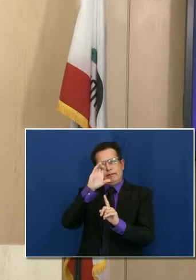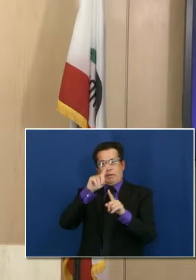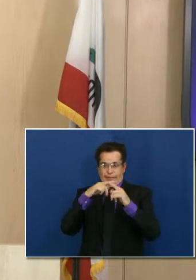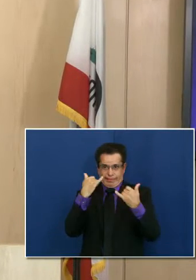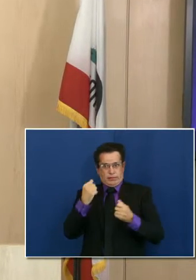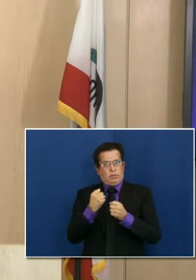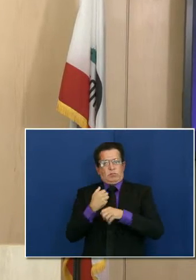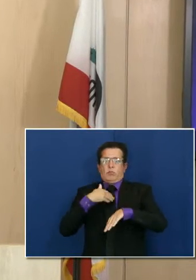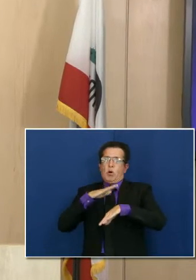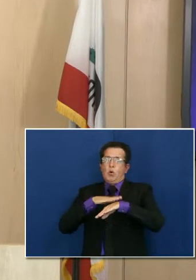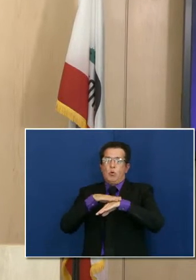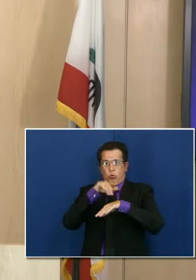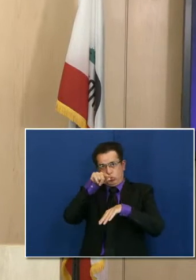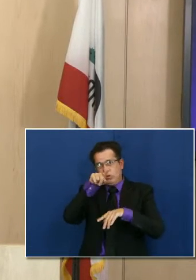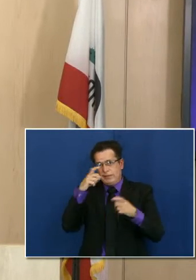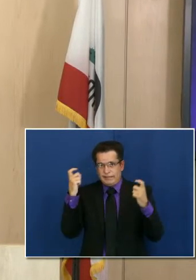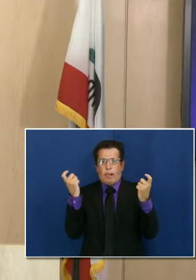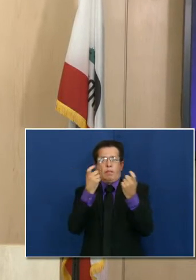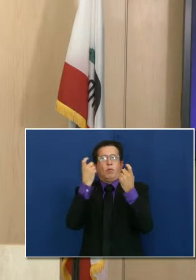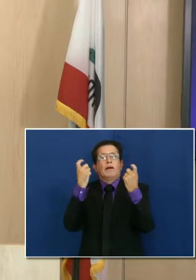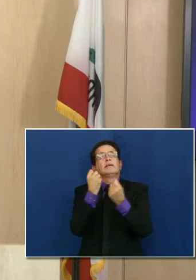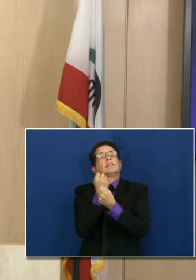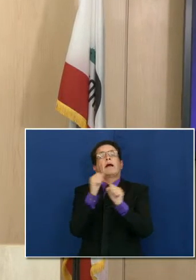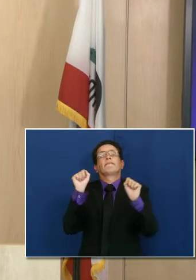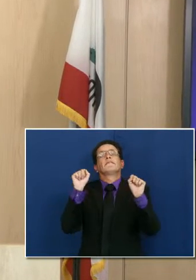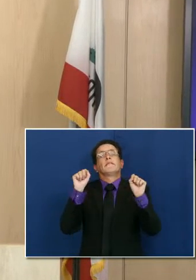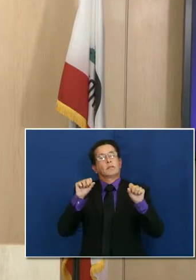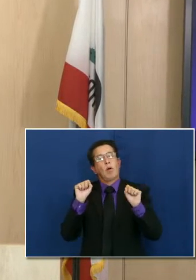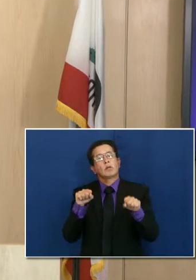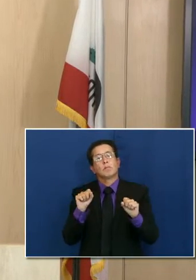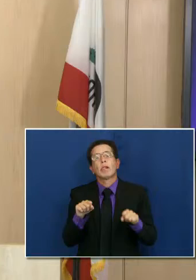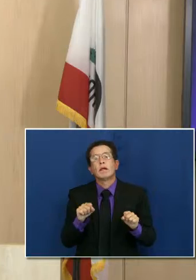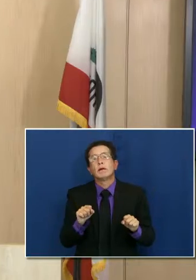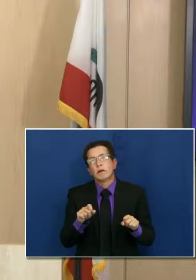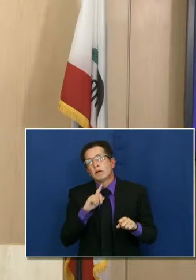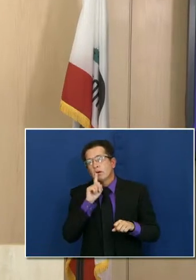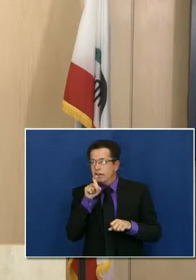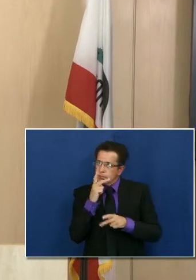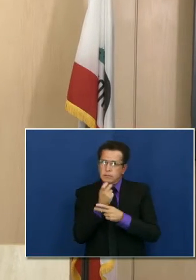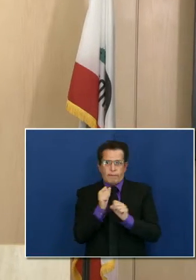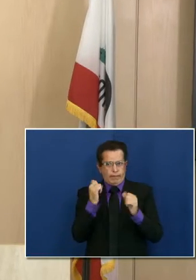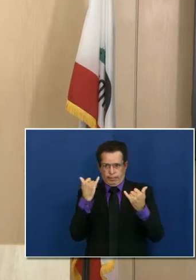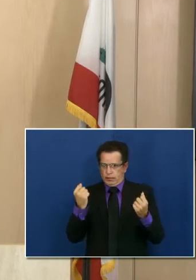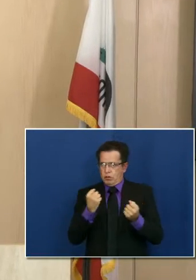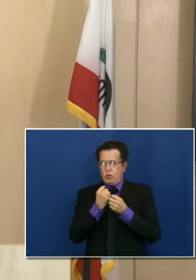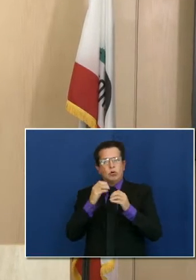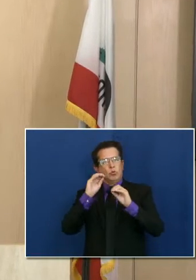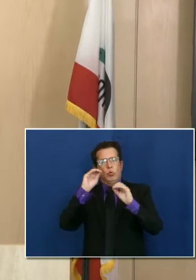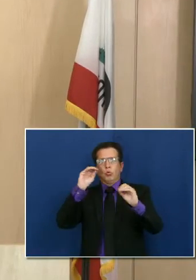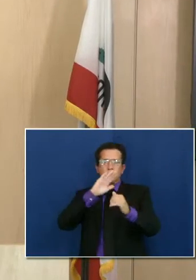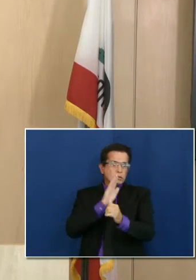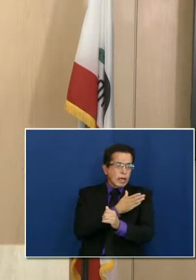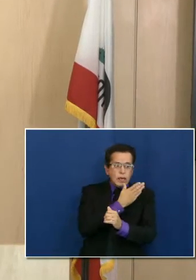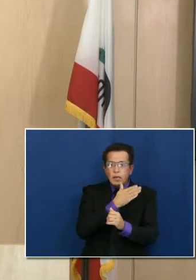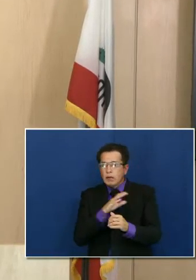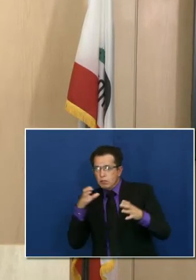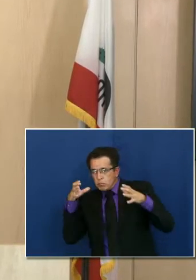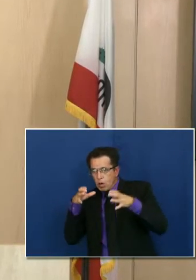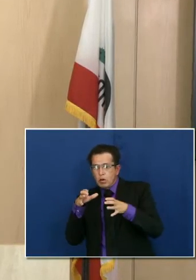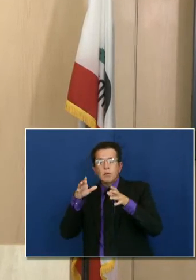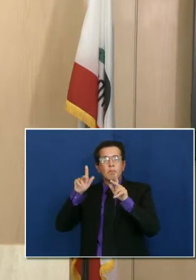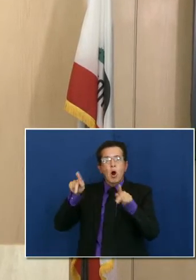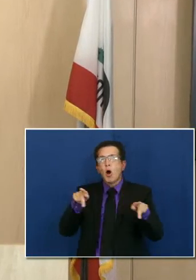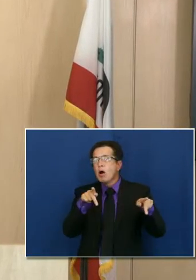need to celebrate the holidays as safely as possible. This is not the year for caroling. This is not the